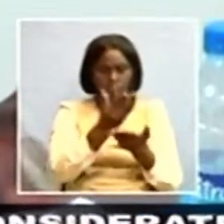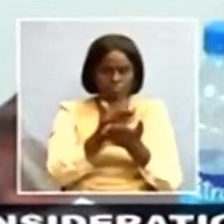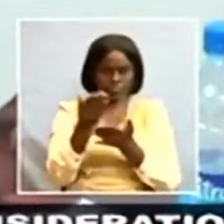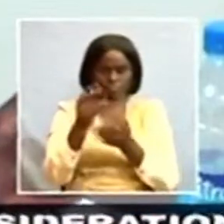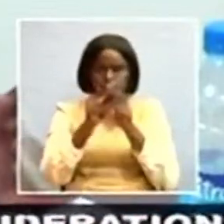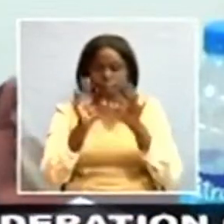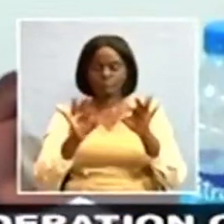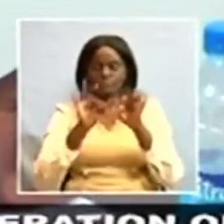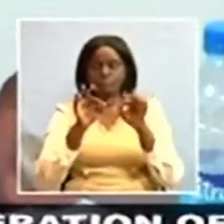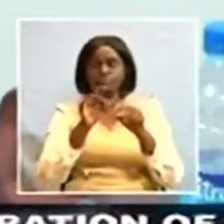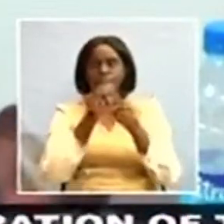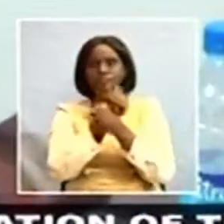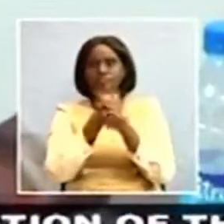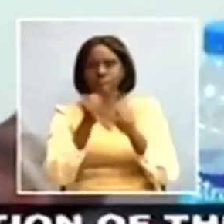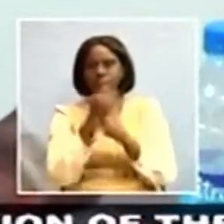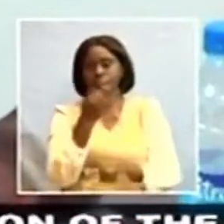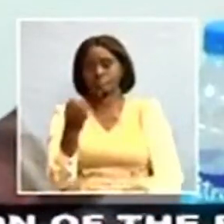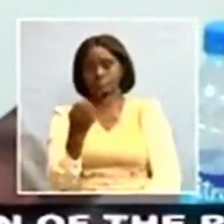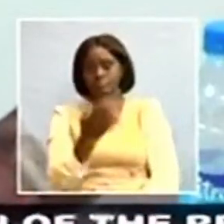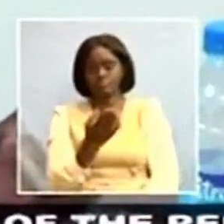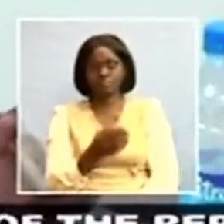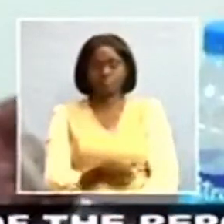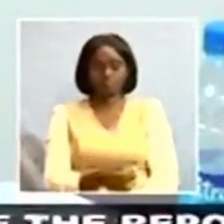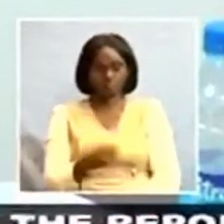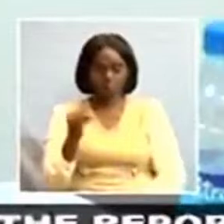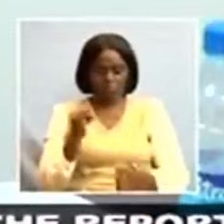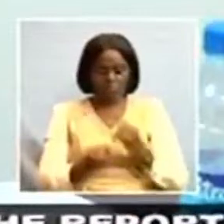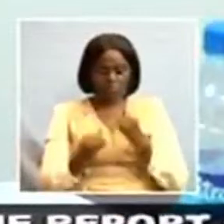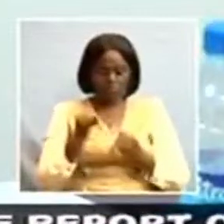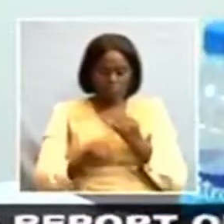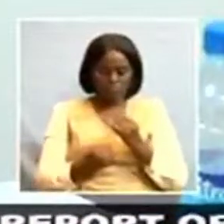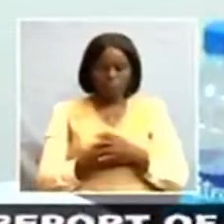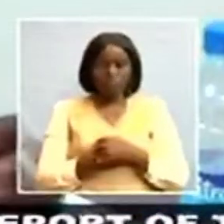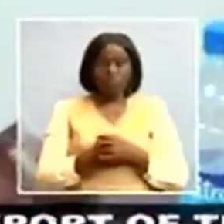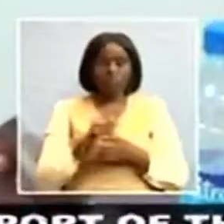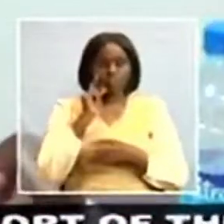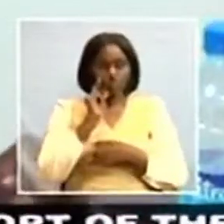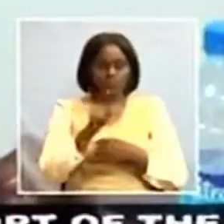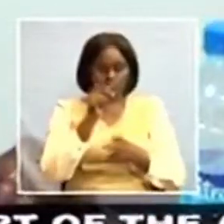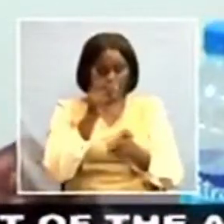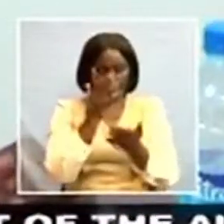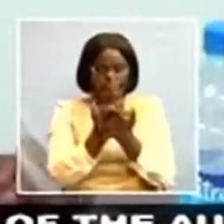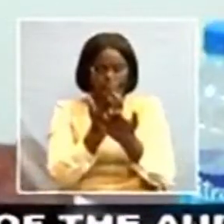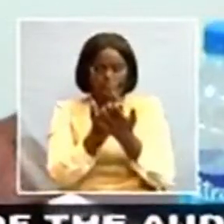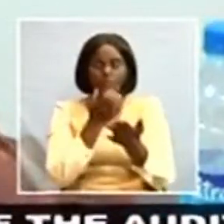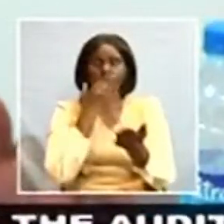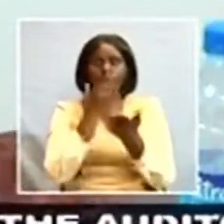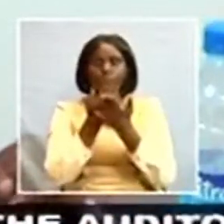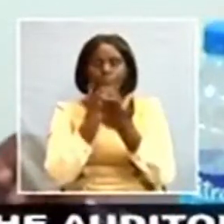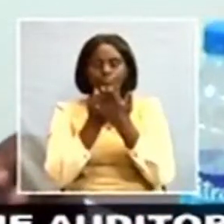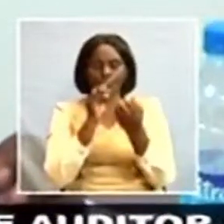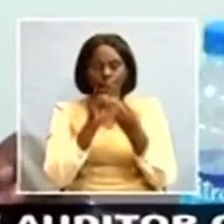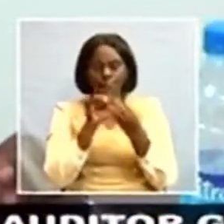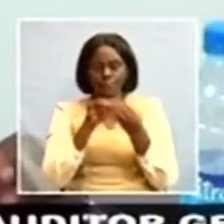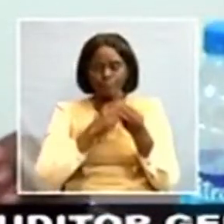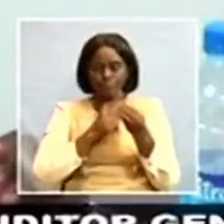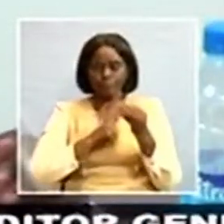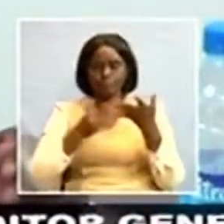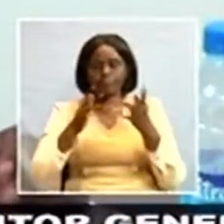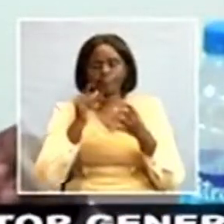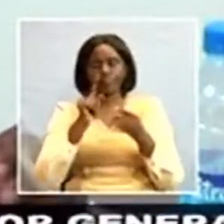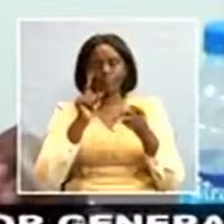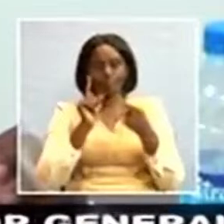essential rescue equipment. Lastly, on the presentation of evidence, I did allow